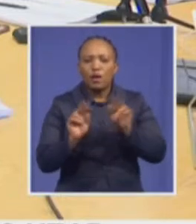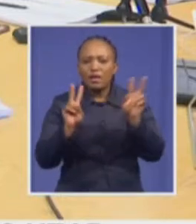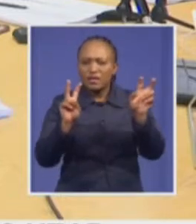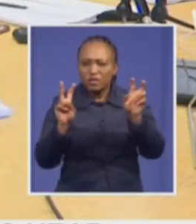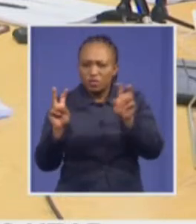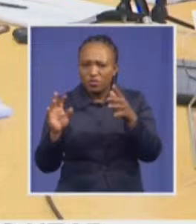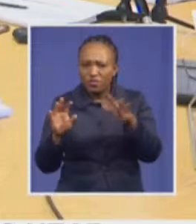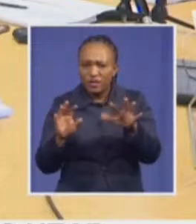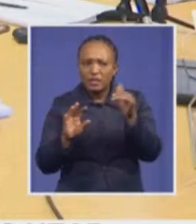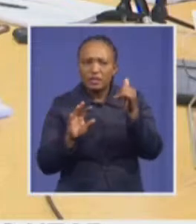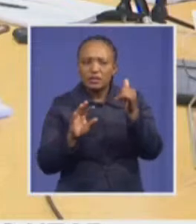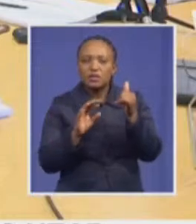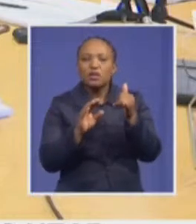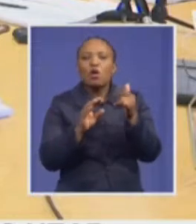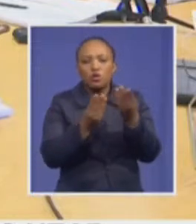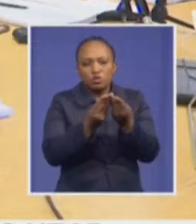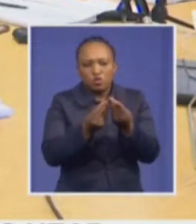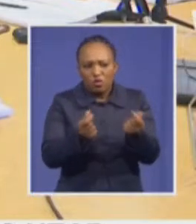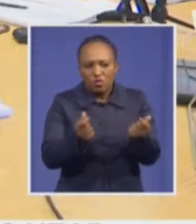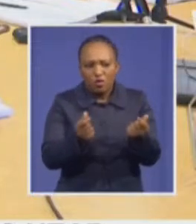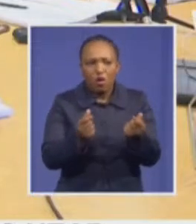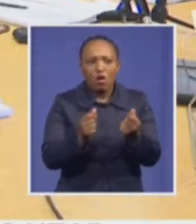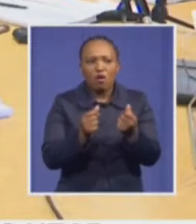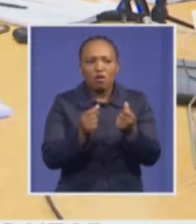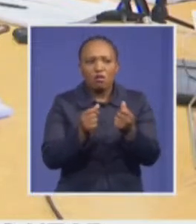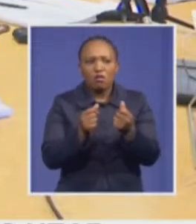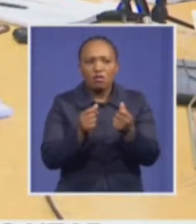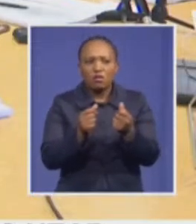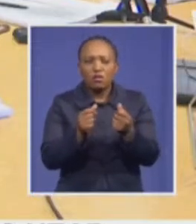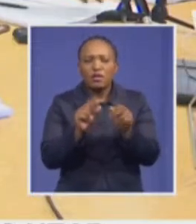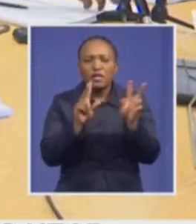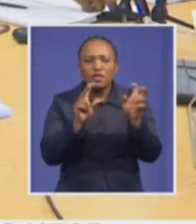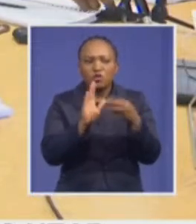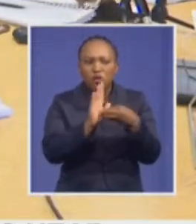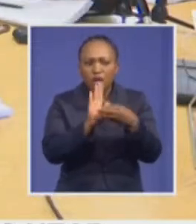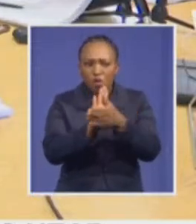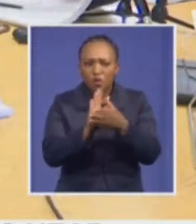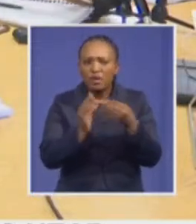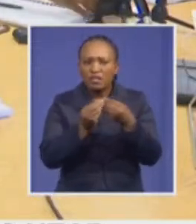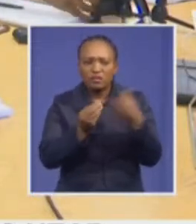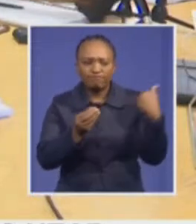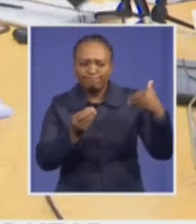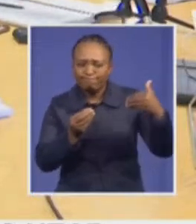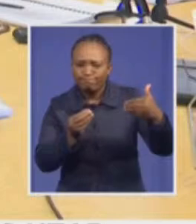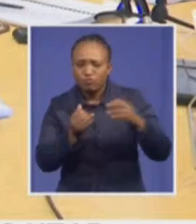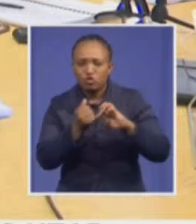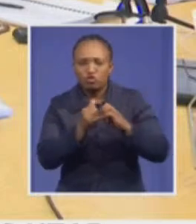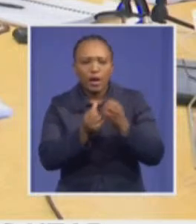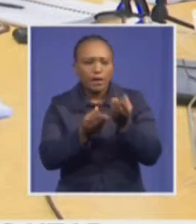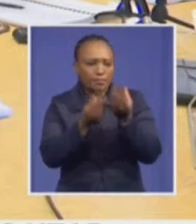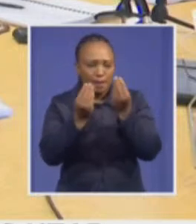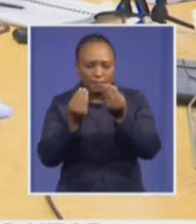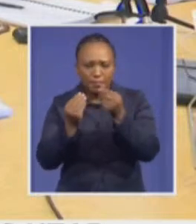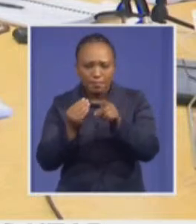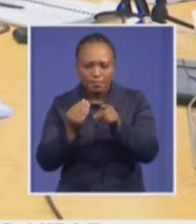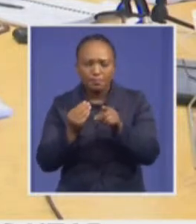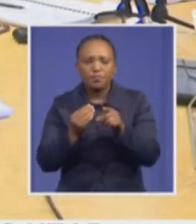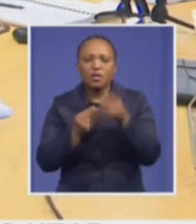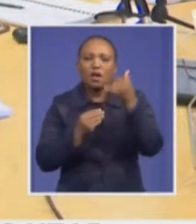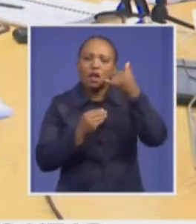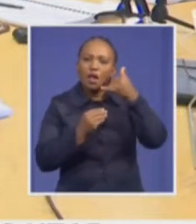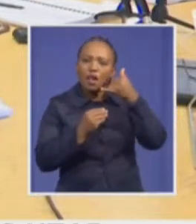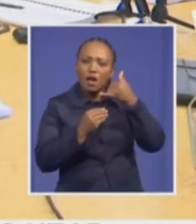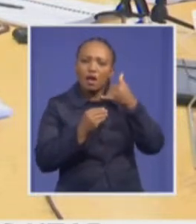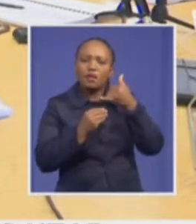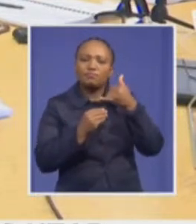she called that evening, I thought she would have needed some urgent instructions. But it turned out no. She was now